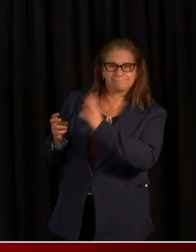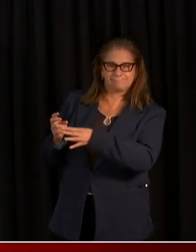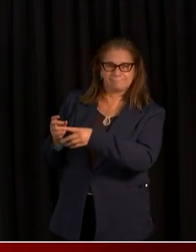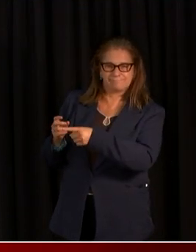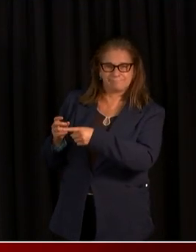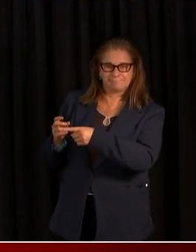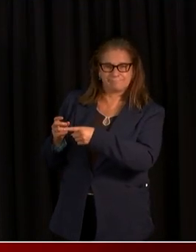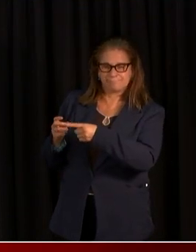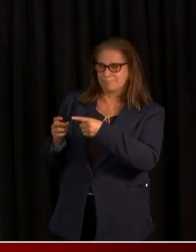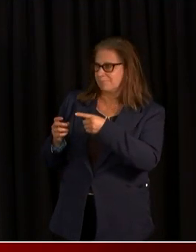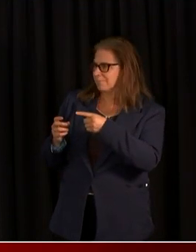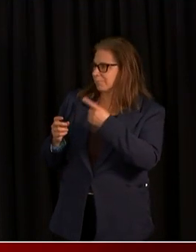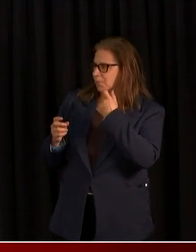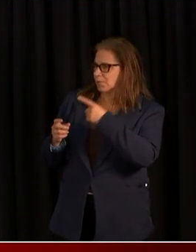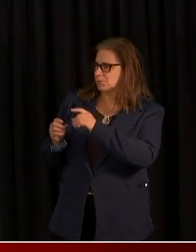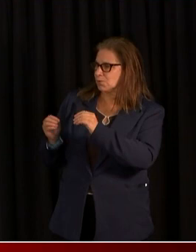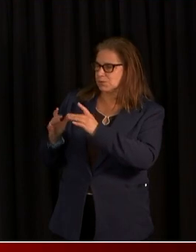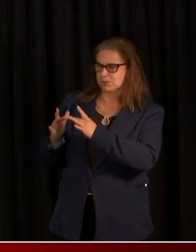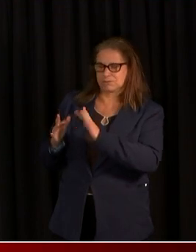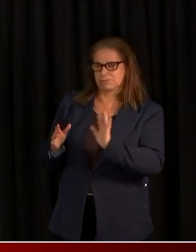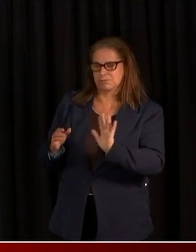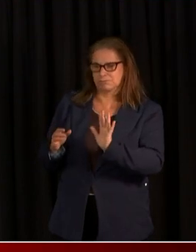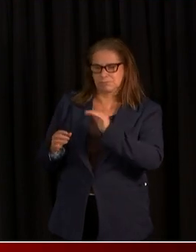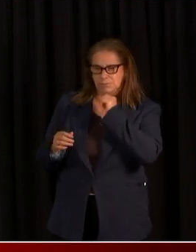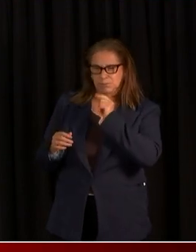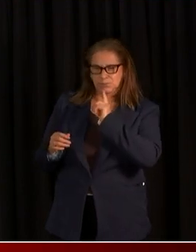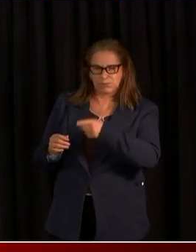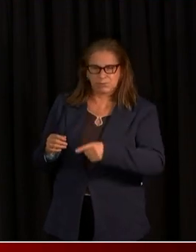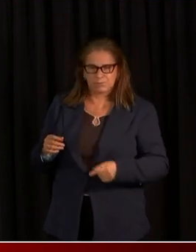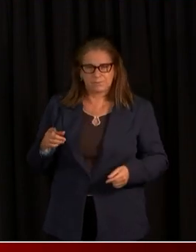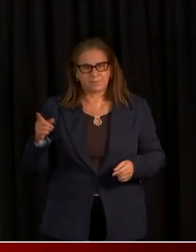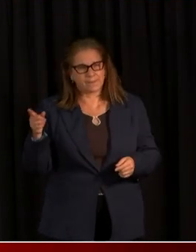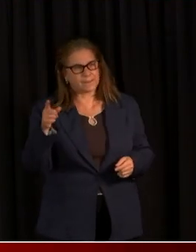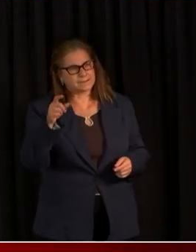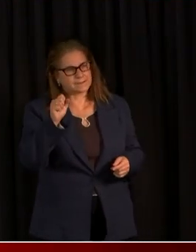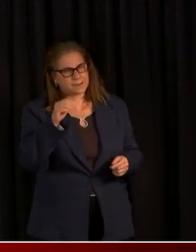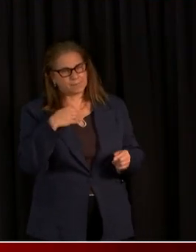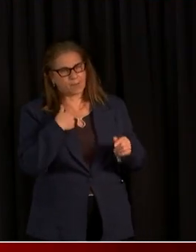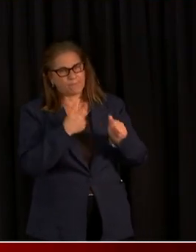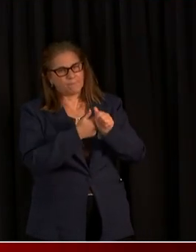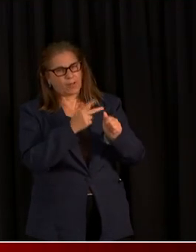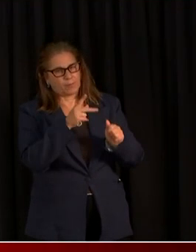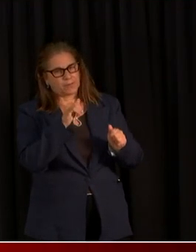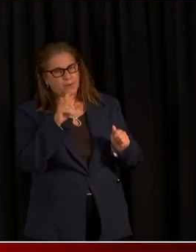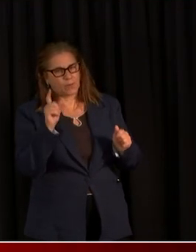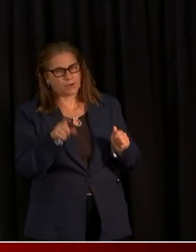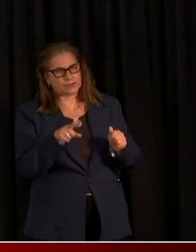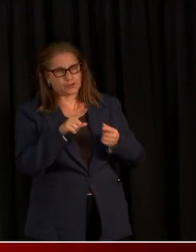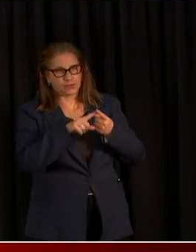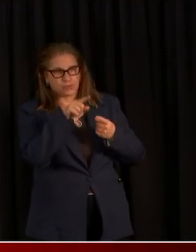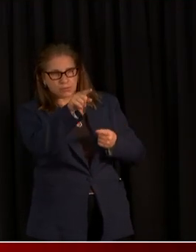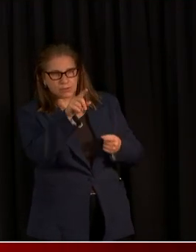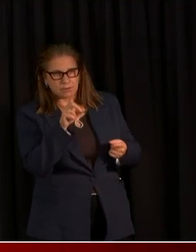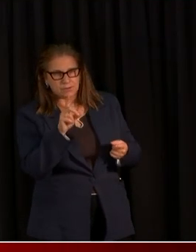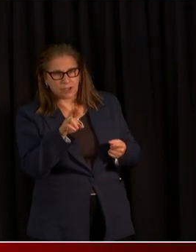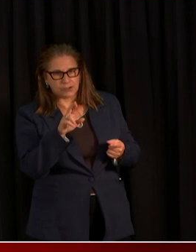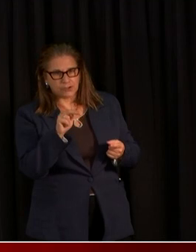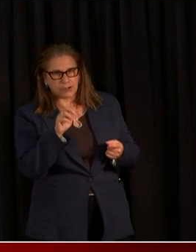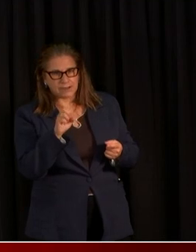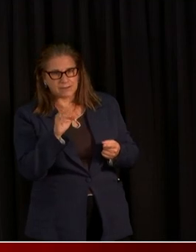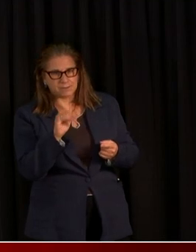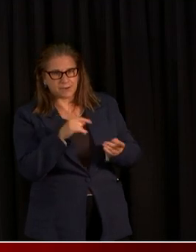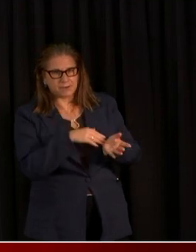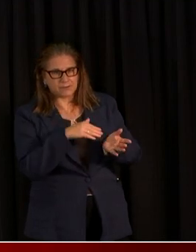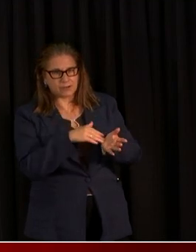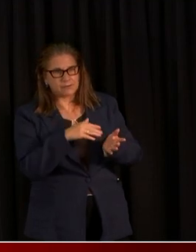internet. I have a question for Dr. Nesbitt. Mhm. On this, we see the numbers going up, but it